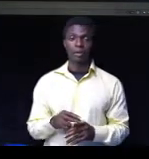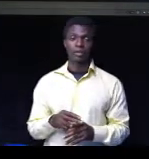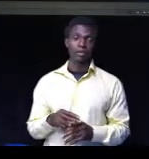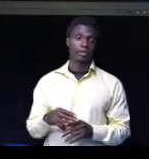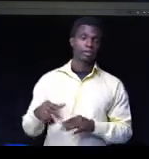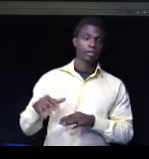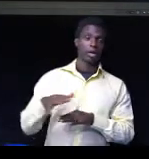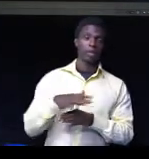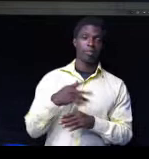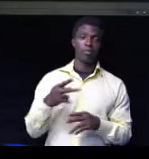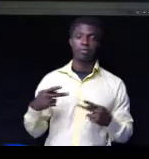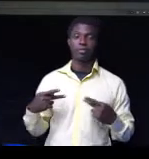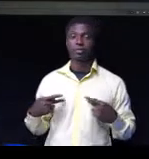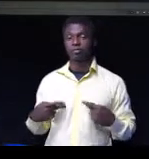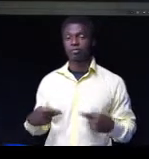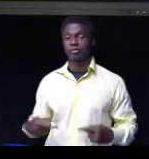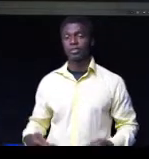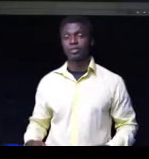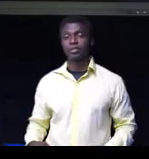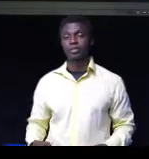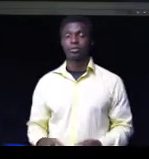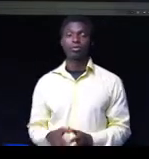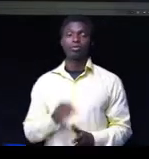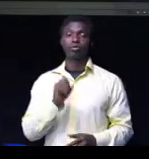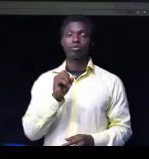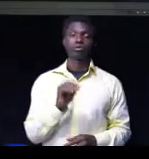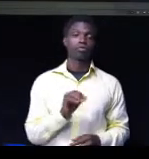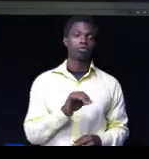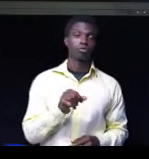practice beyond the physical.